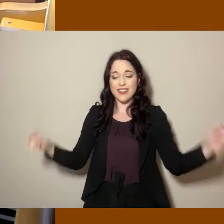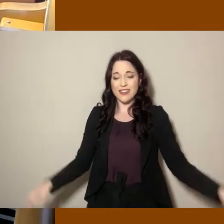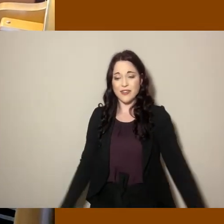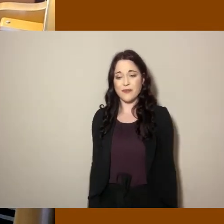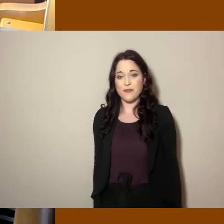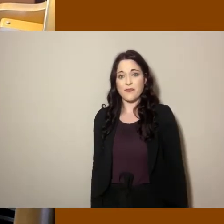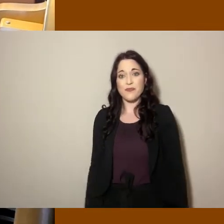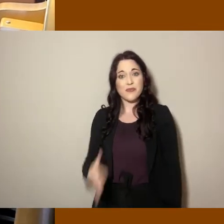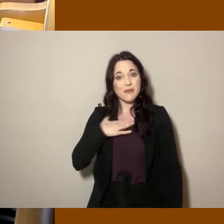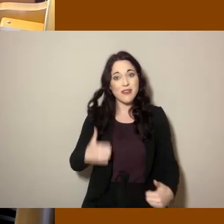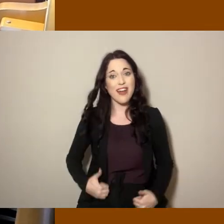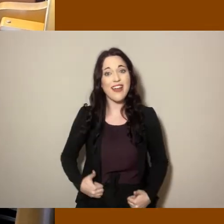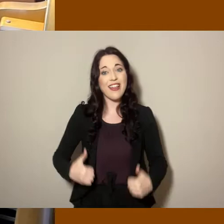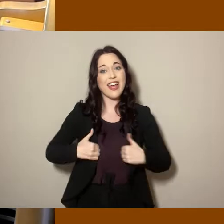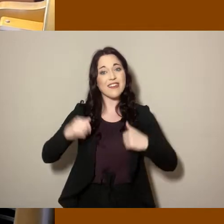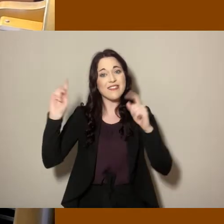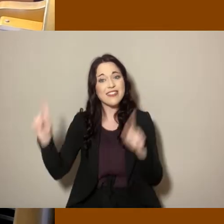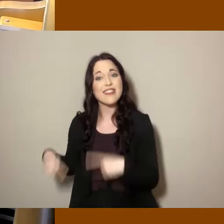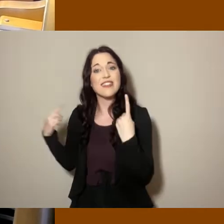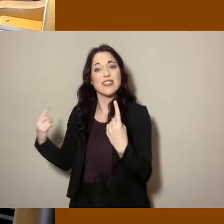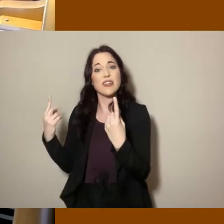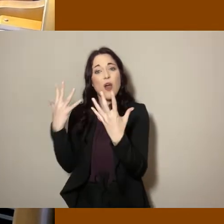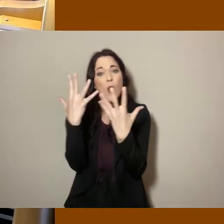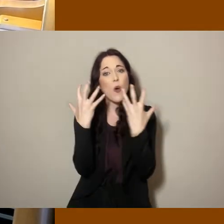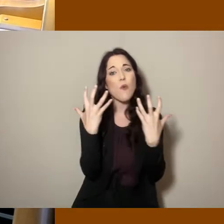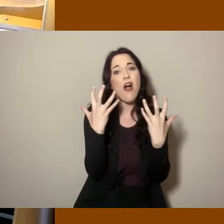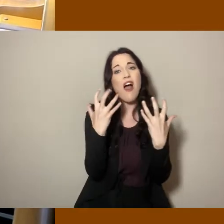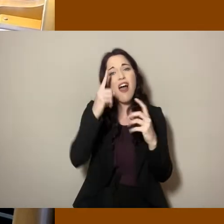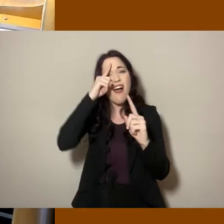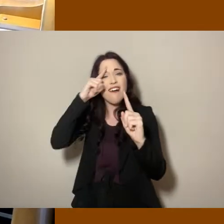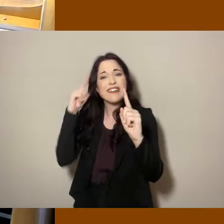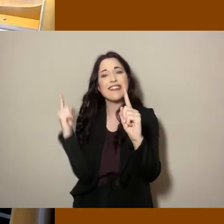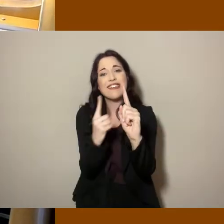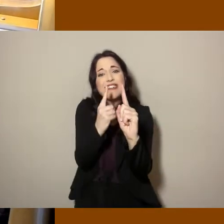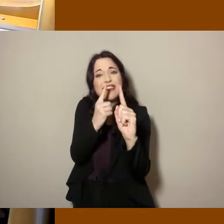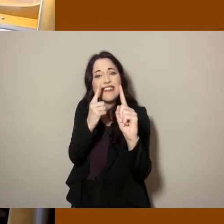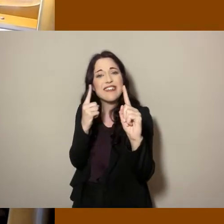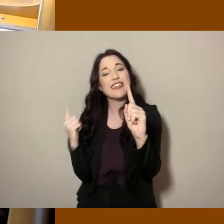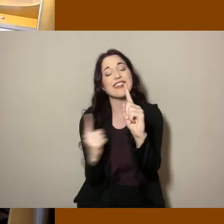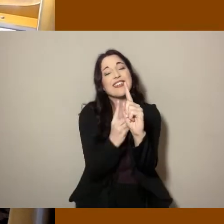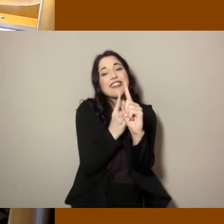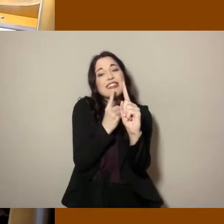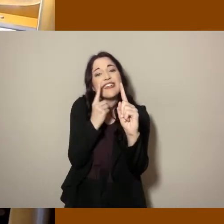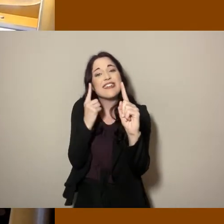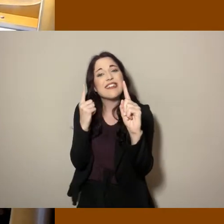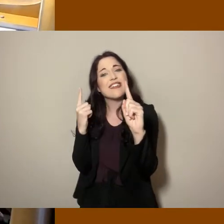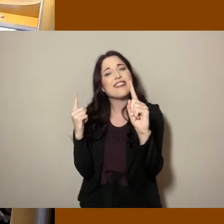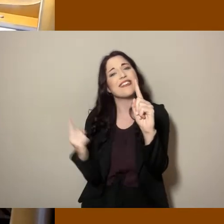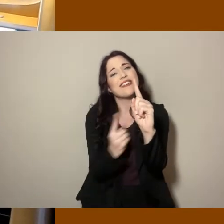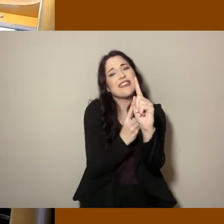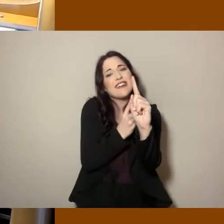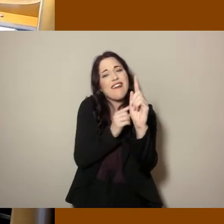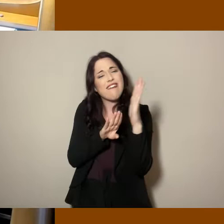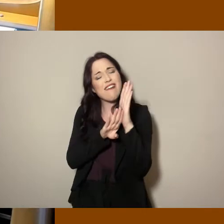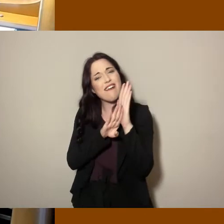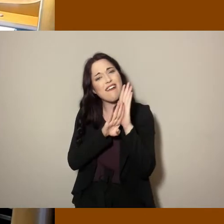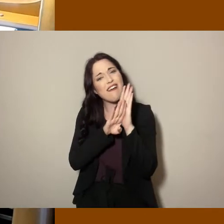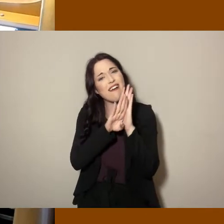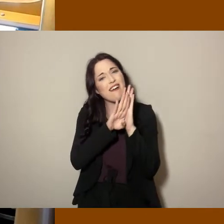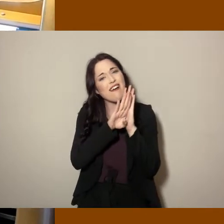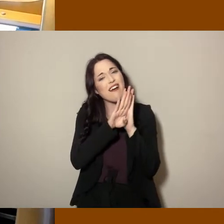through. All my life I've been searching for that crazy missing part, and with one